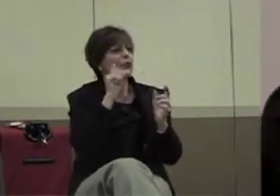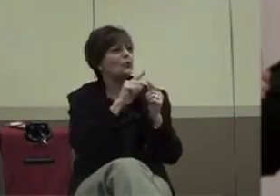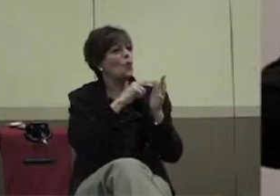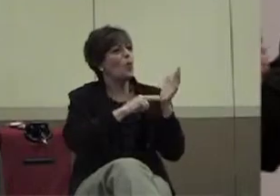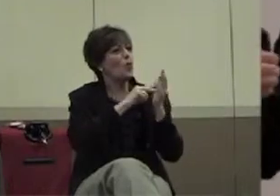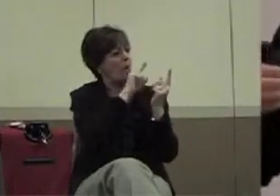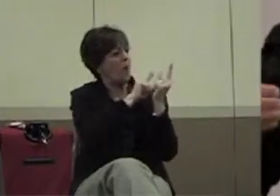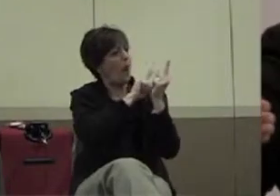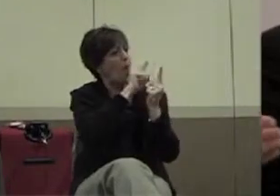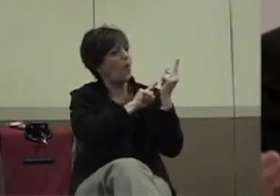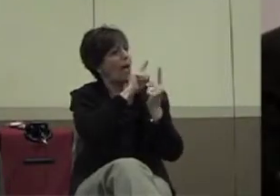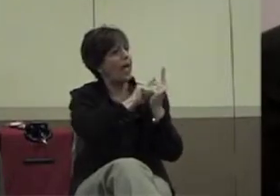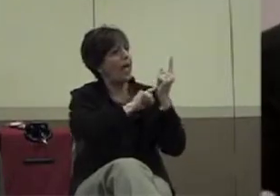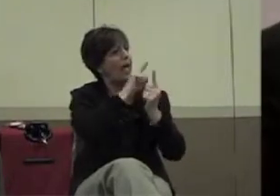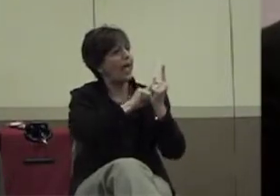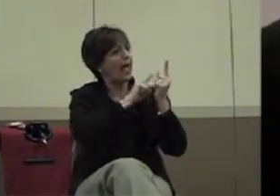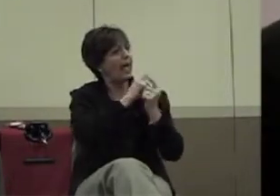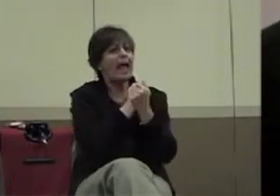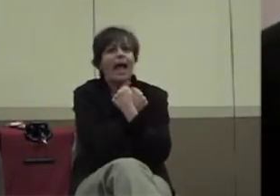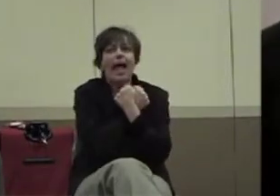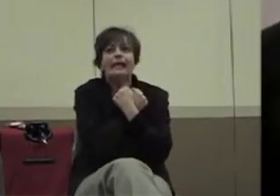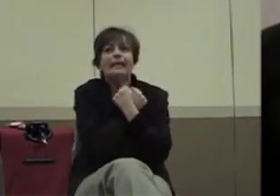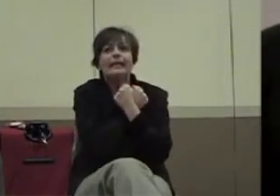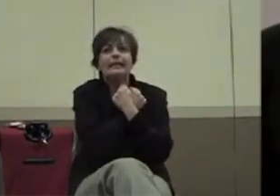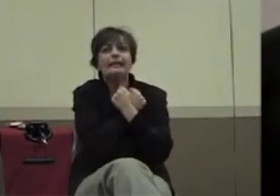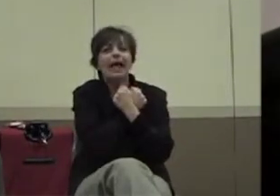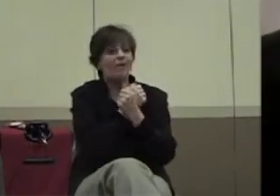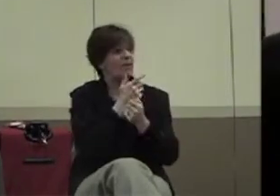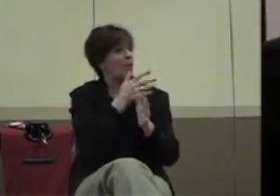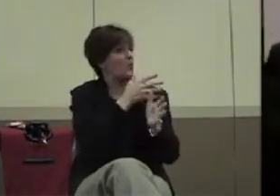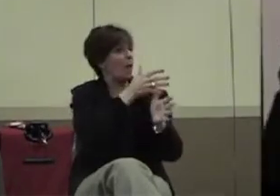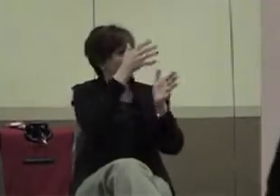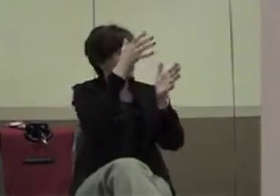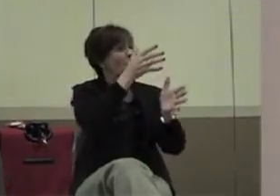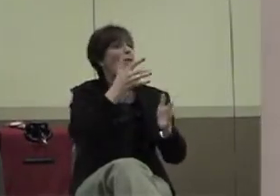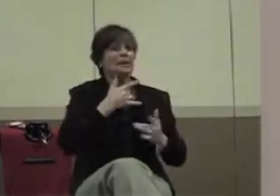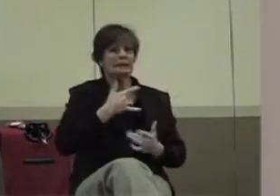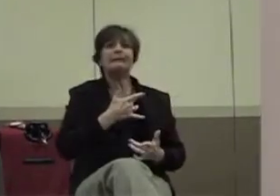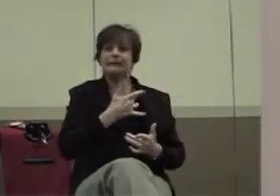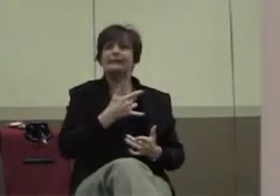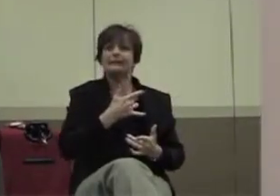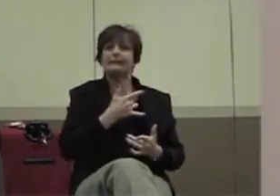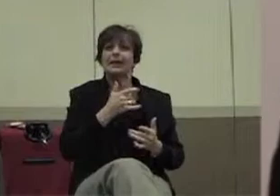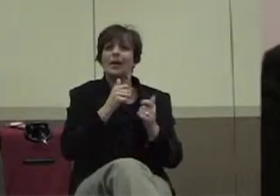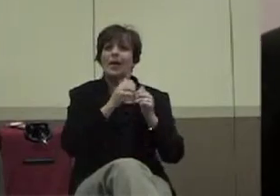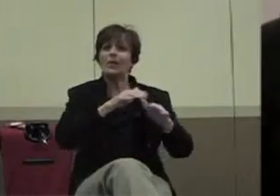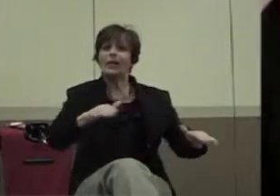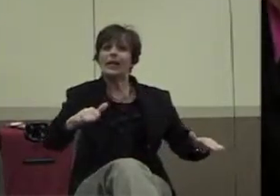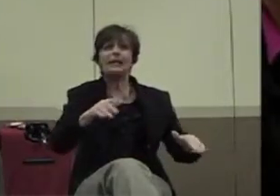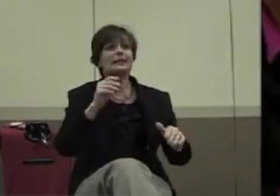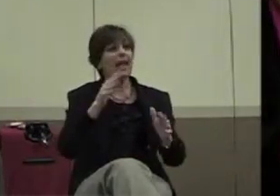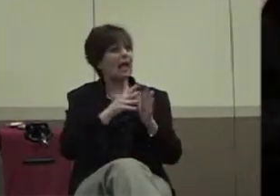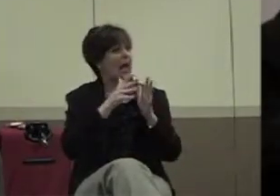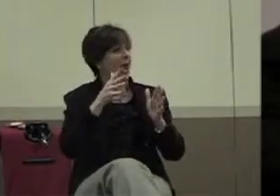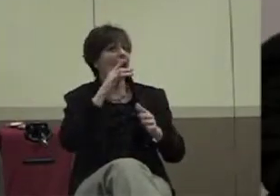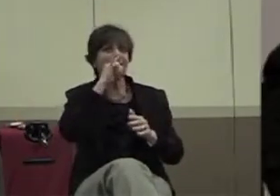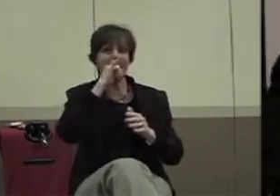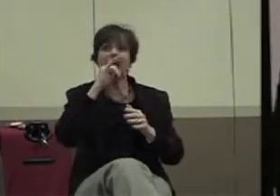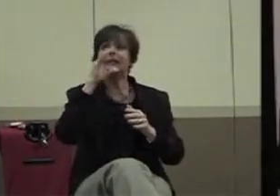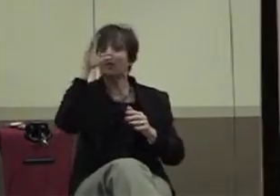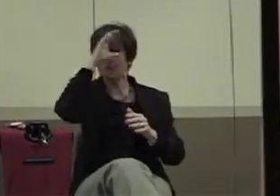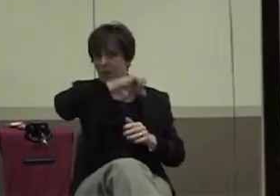one-on-one, huggy, lovey stuff that grandmas and grandpas like to do to kids. And a lot of kids are missing that in the first place. So it